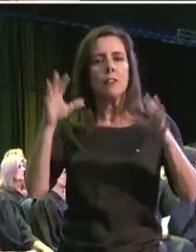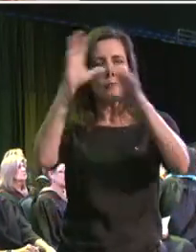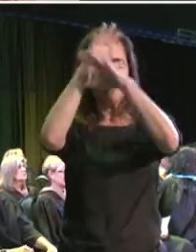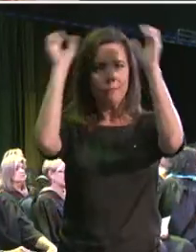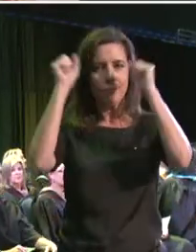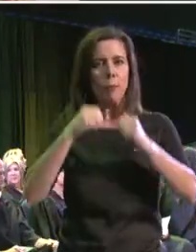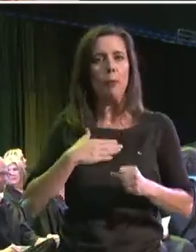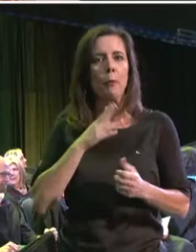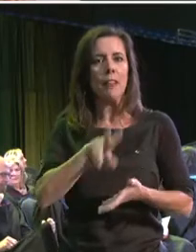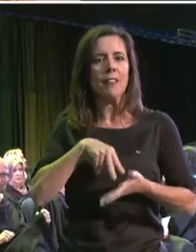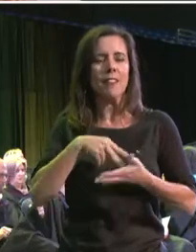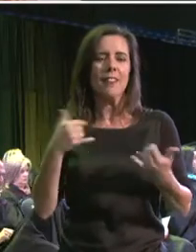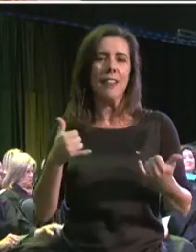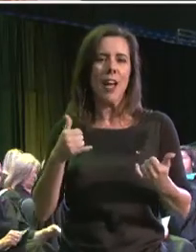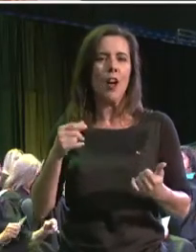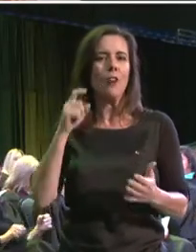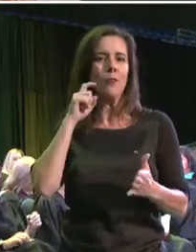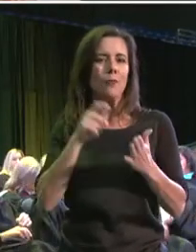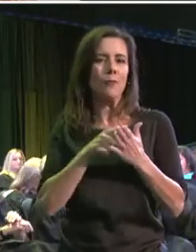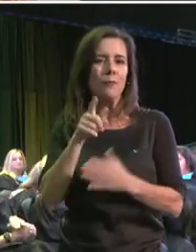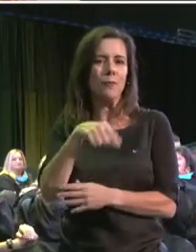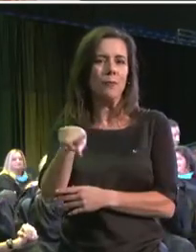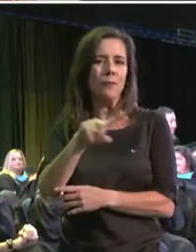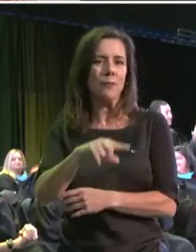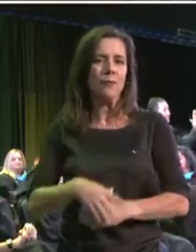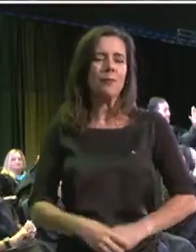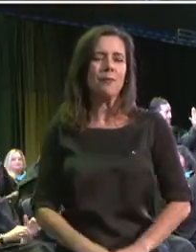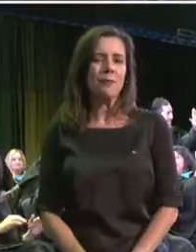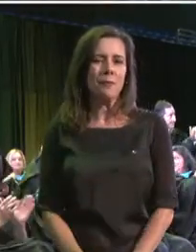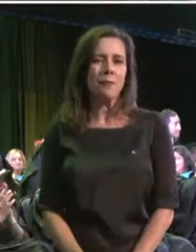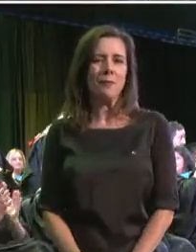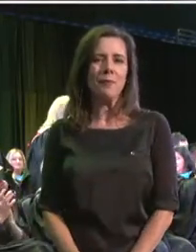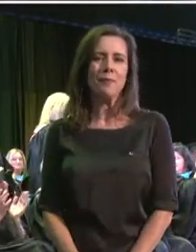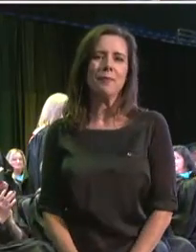superintendents. If you'll stand at this time and let us recognize you.